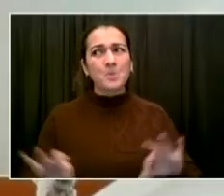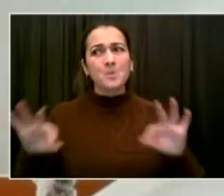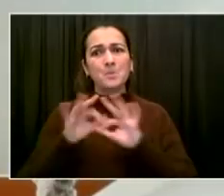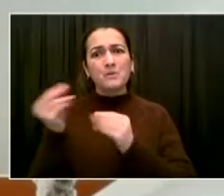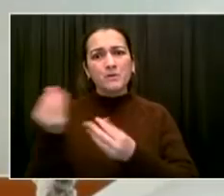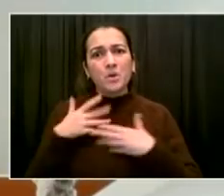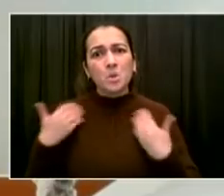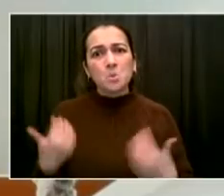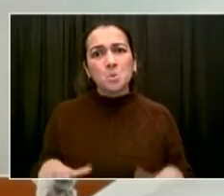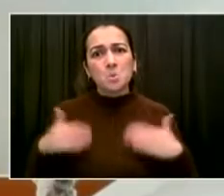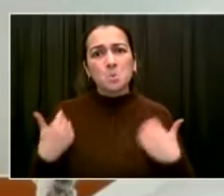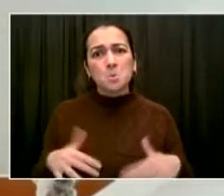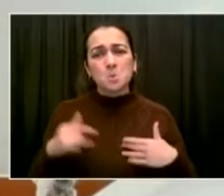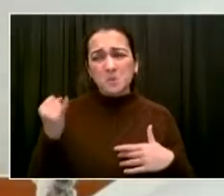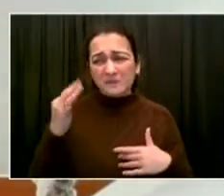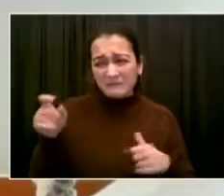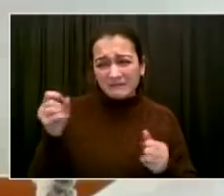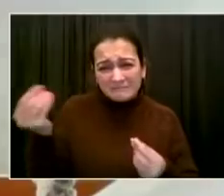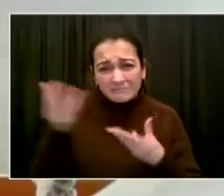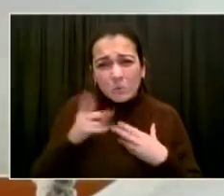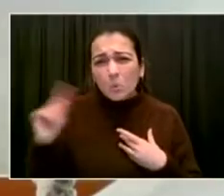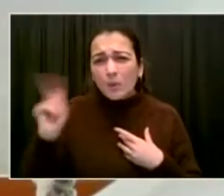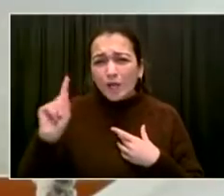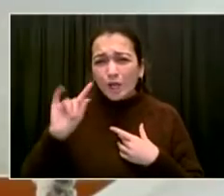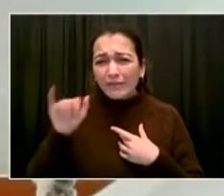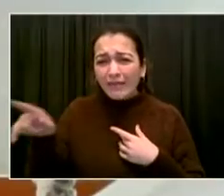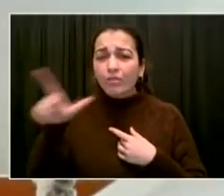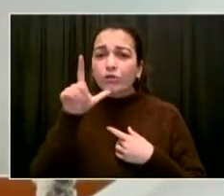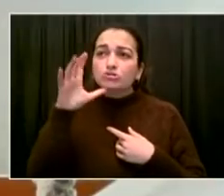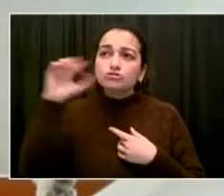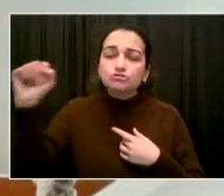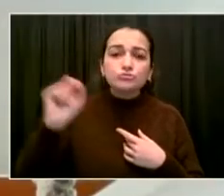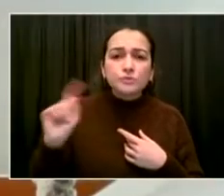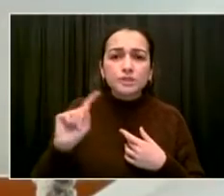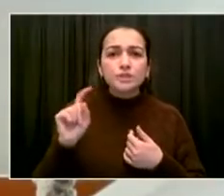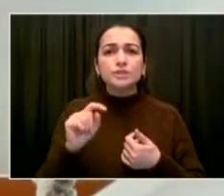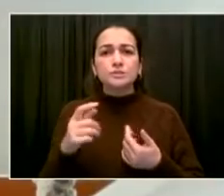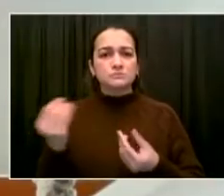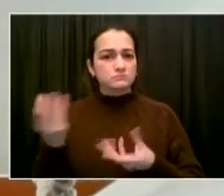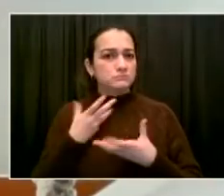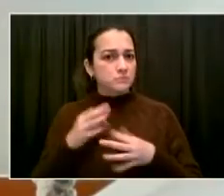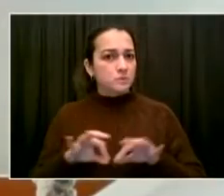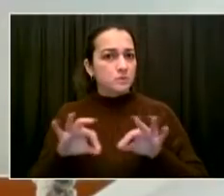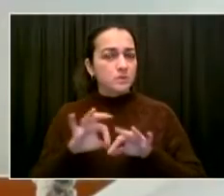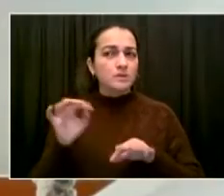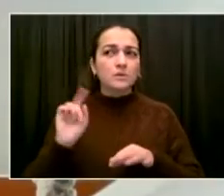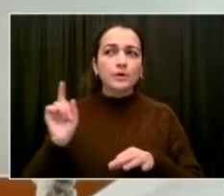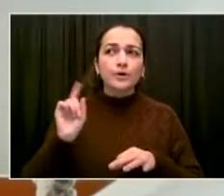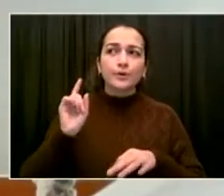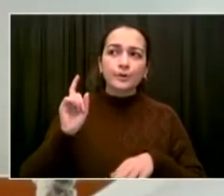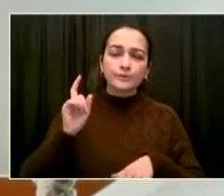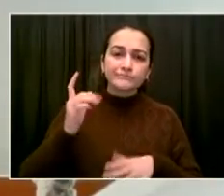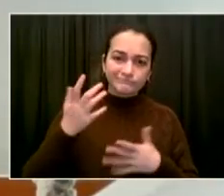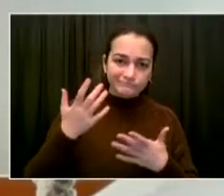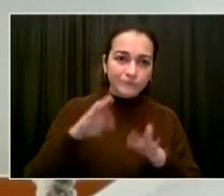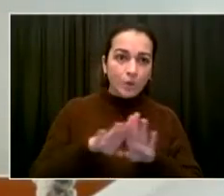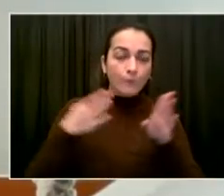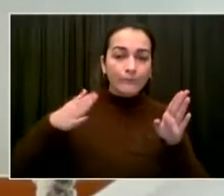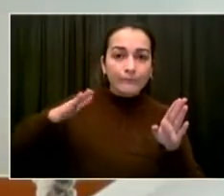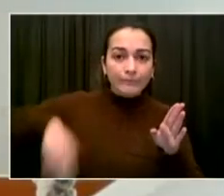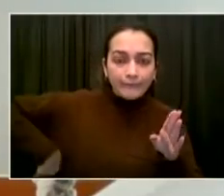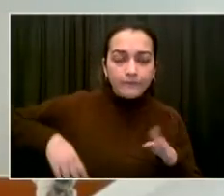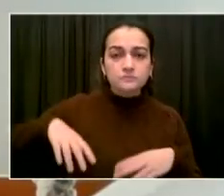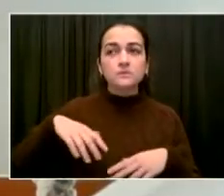delay in opening or whether there's been a lack of clarity about people going to lunch and what that means for testing, it's really helpful to let us